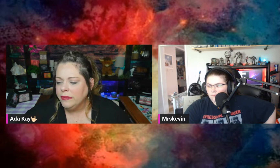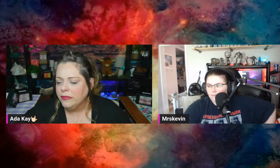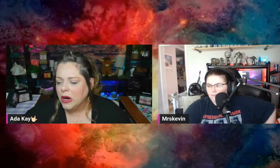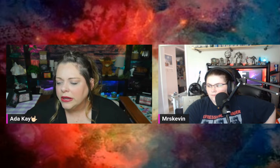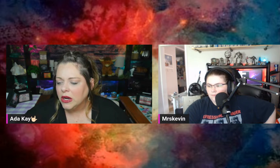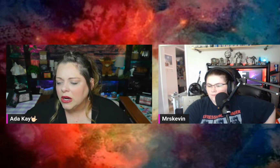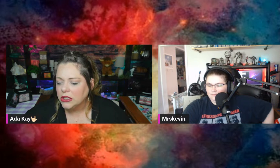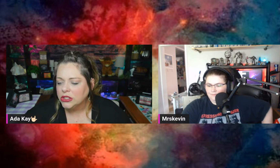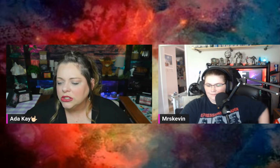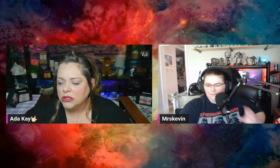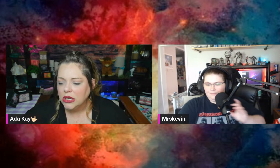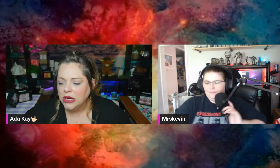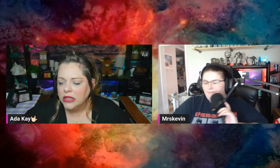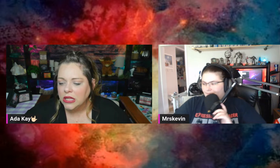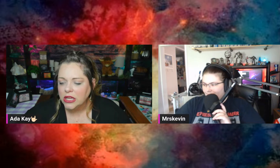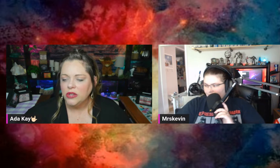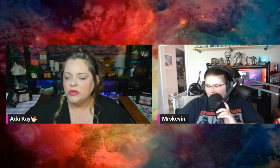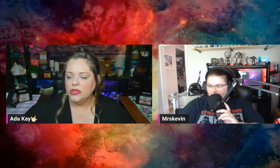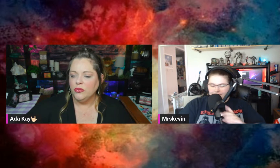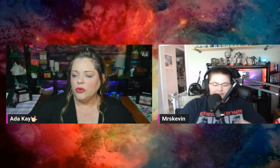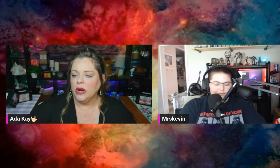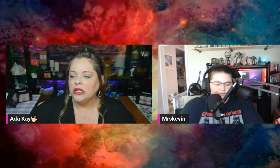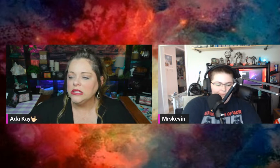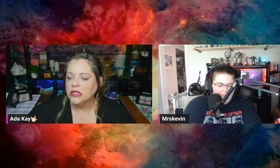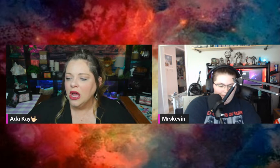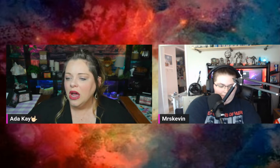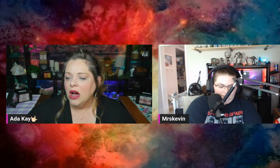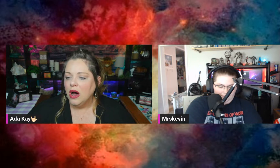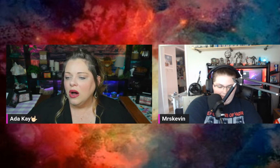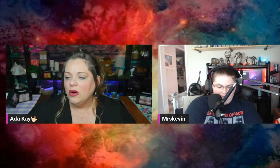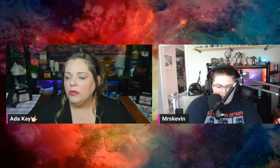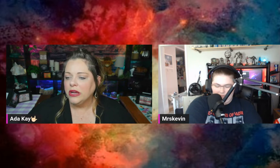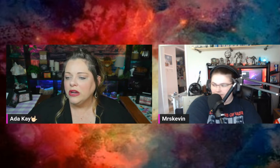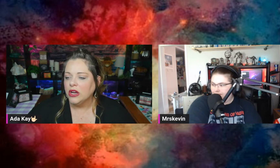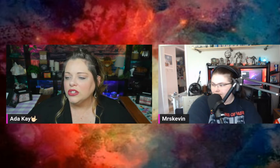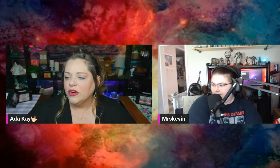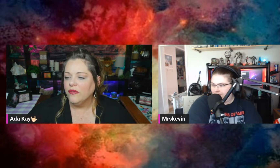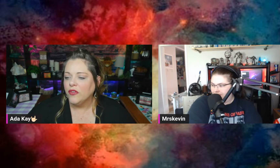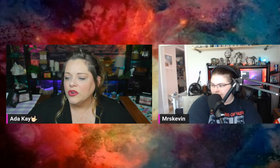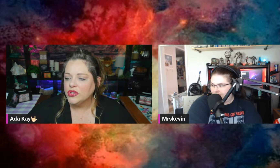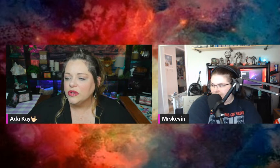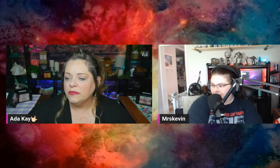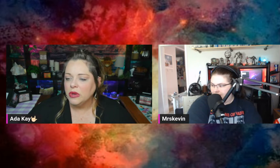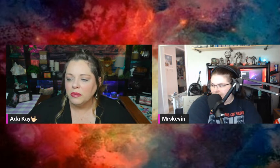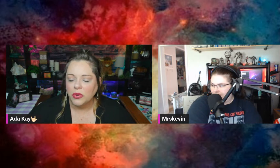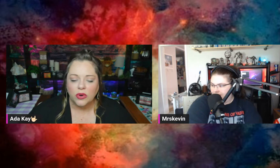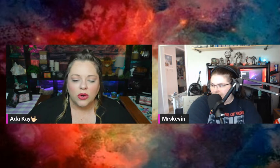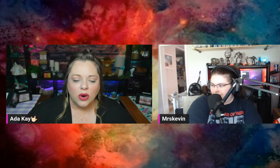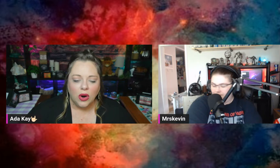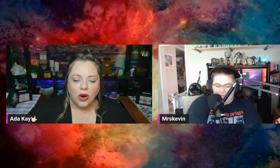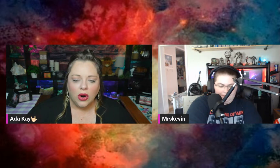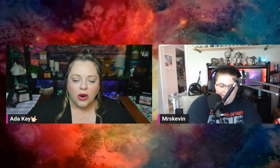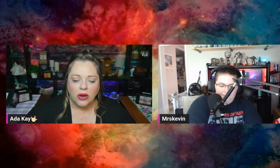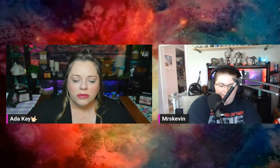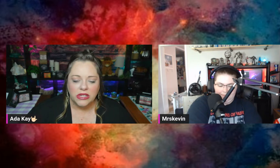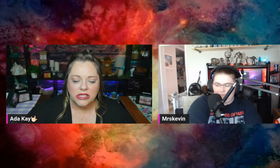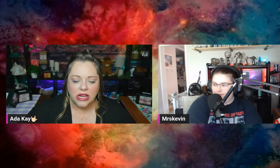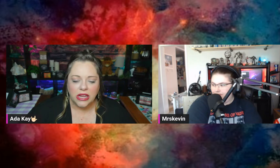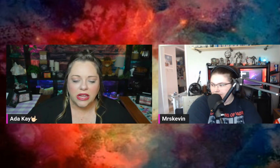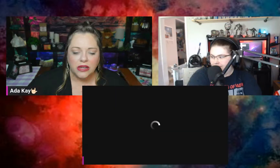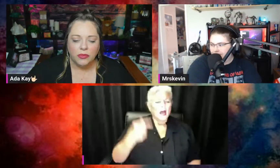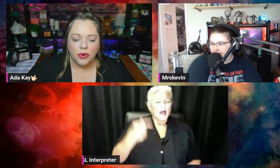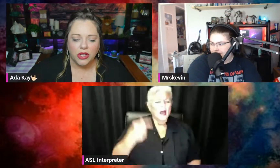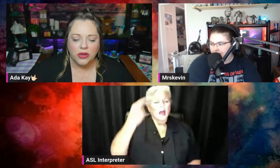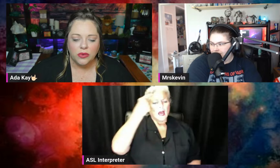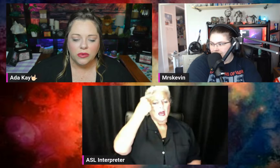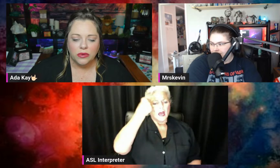Oh my gosh. Thank you, C. Morales. Oh my gosh. First member, Miss